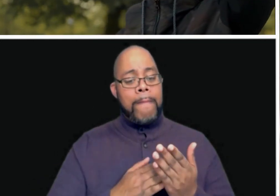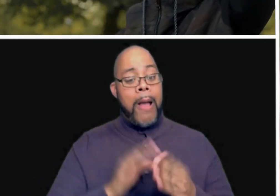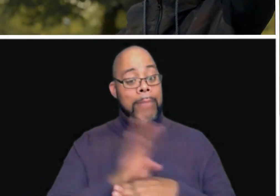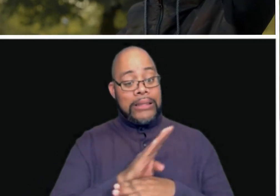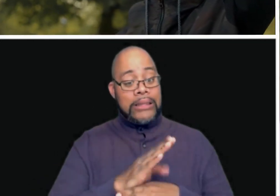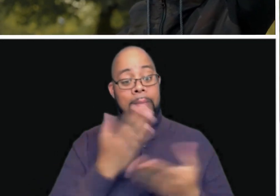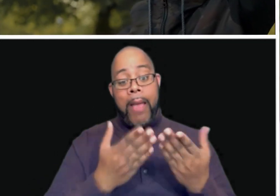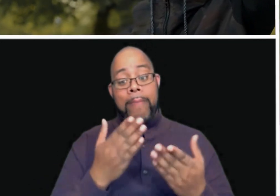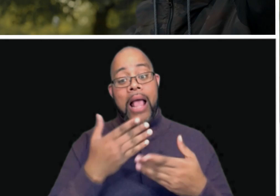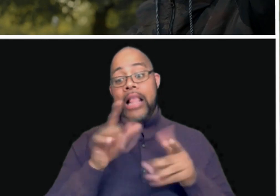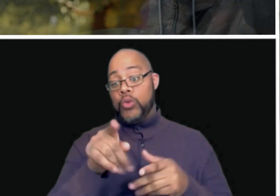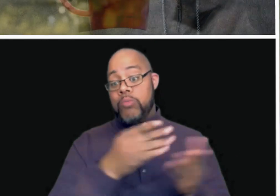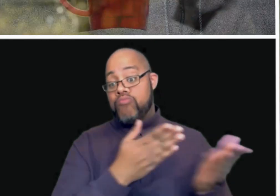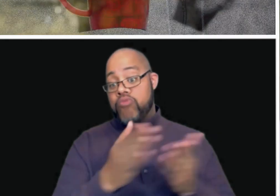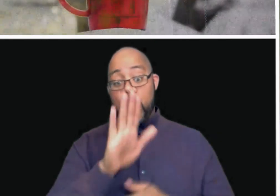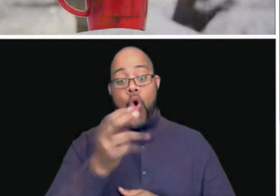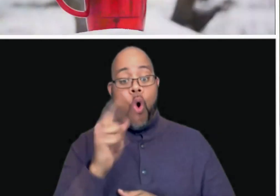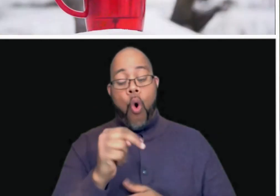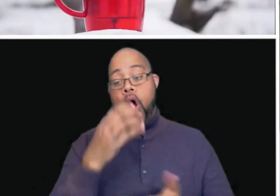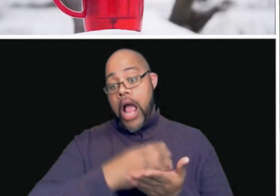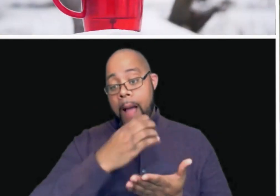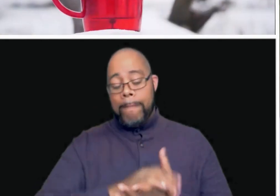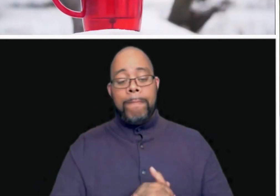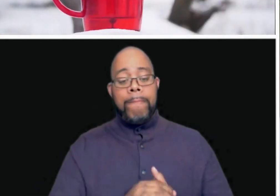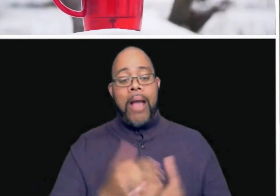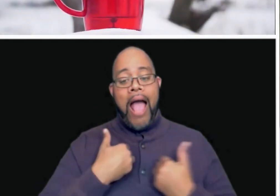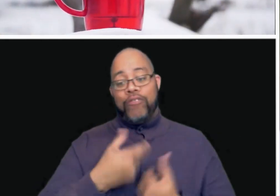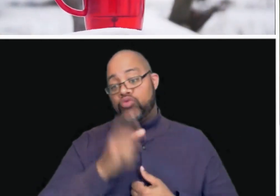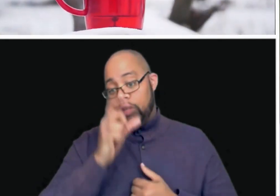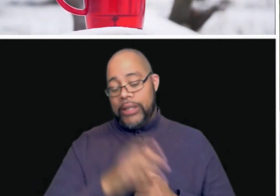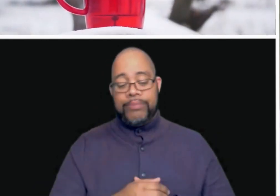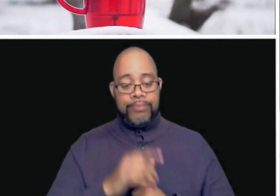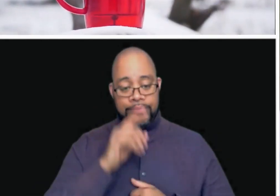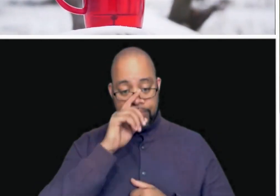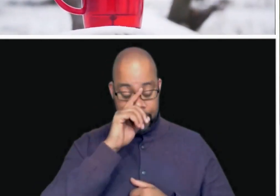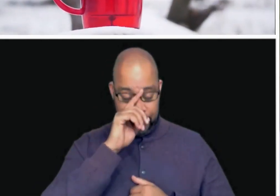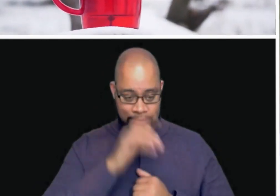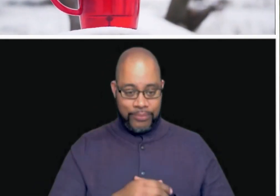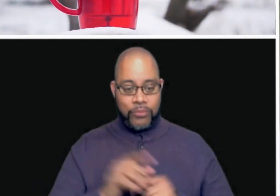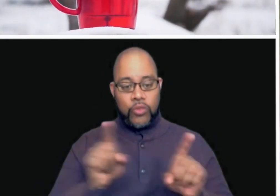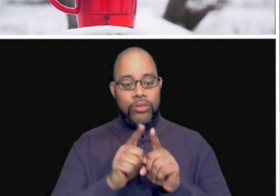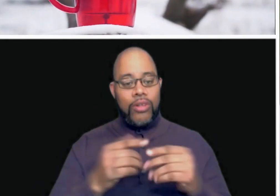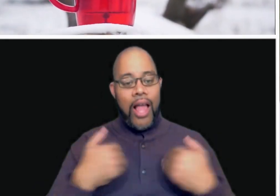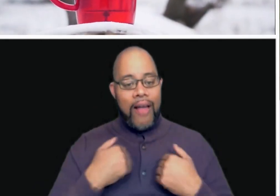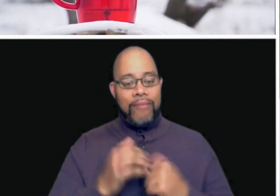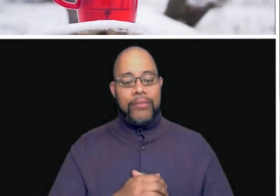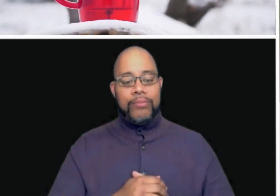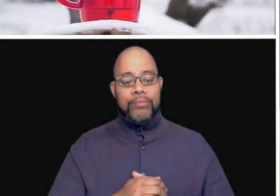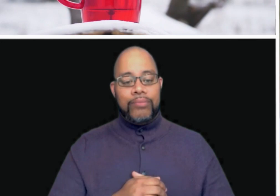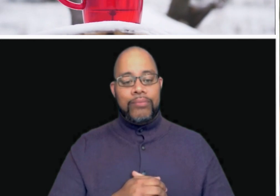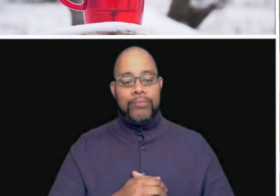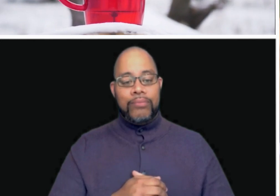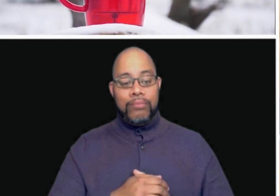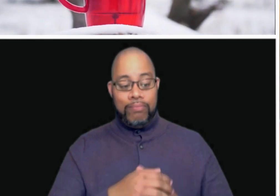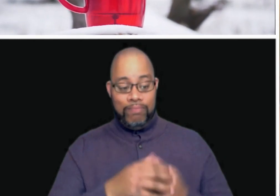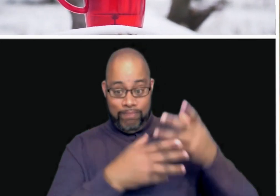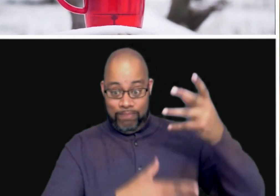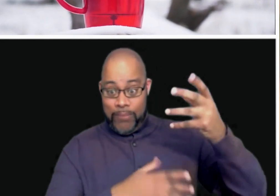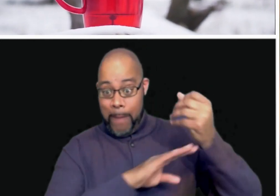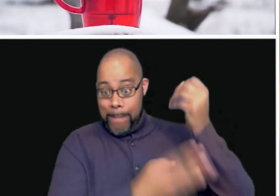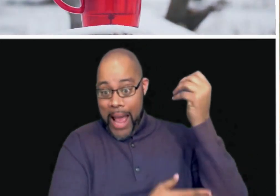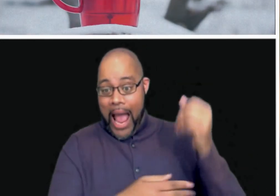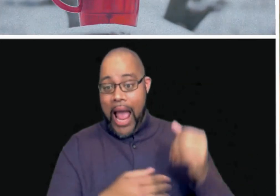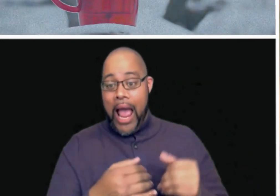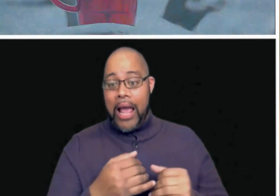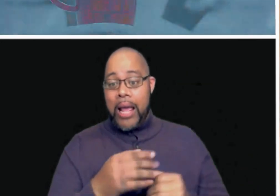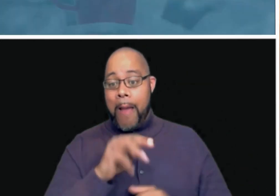some businesses may even let you bring in your own cup to have a drink. I also have a whole